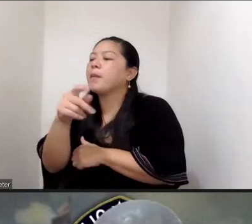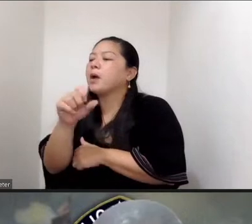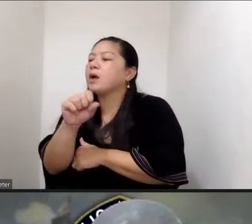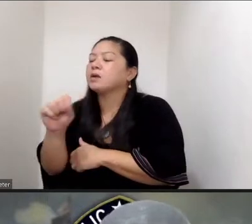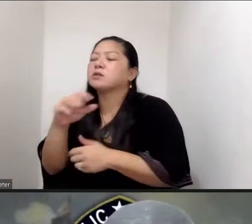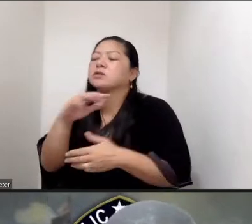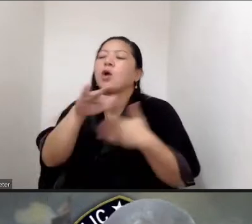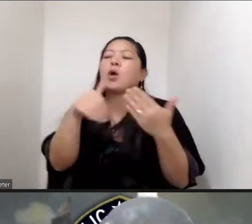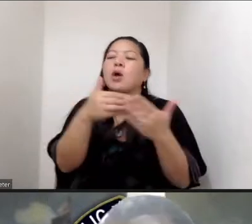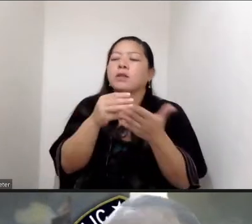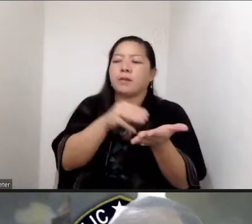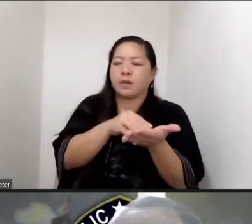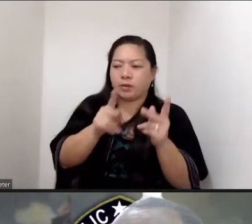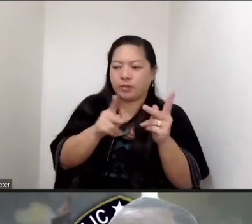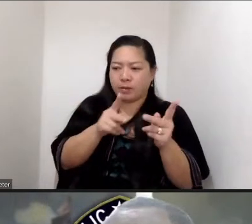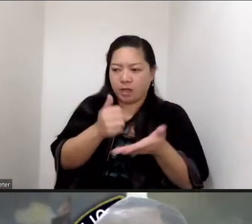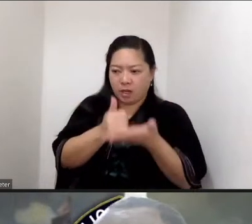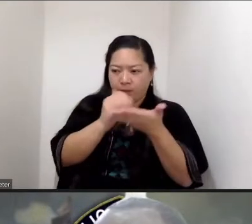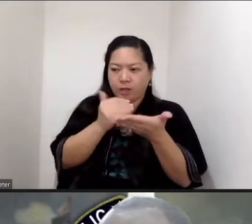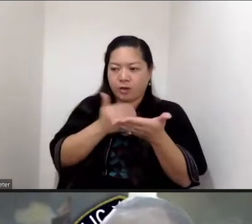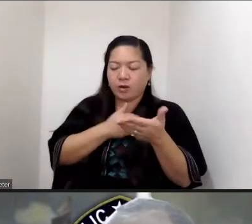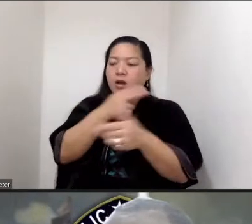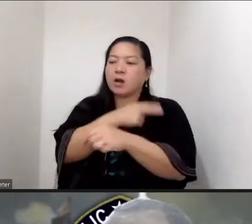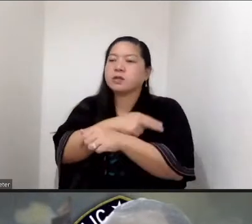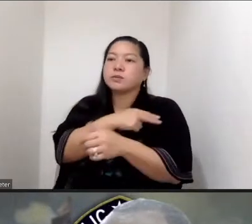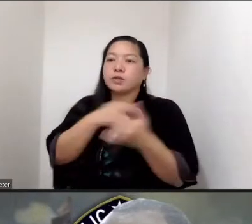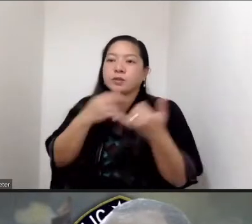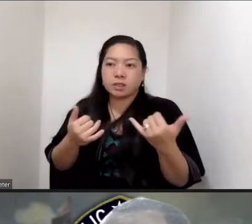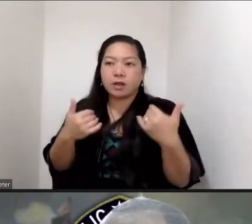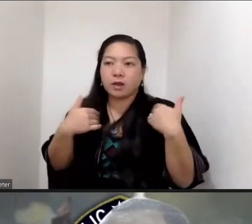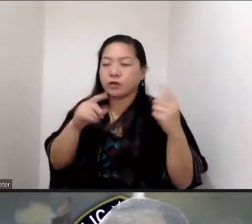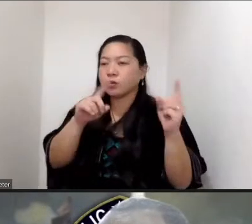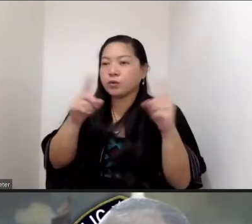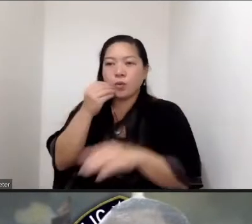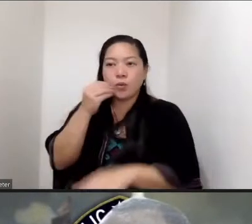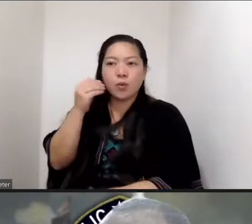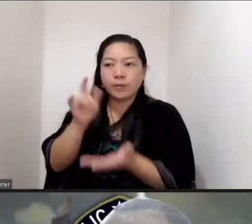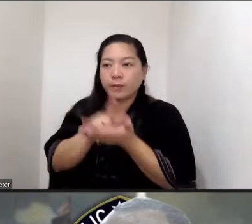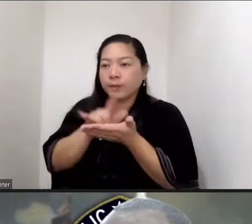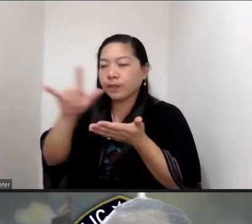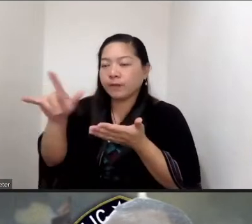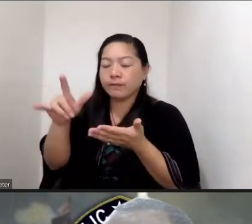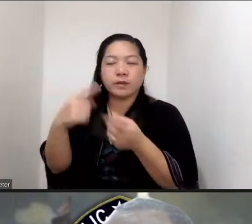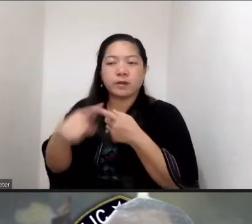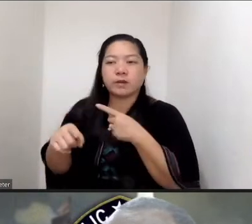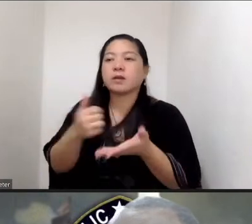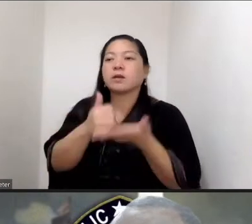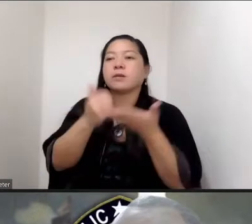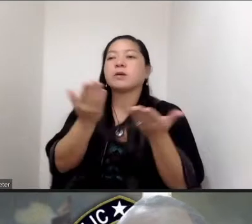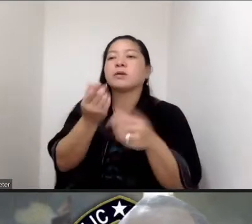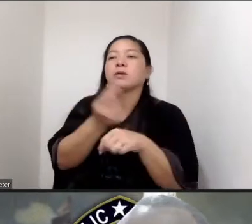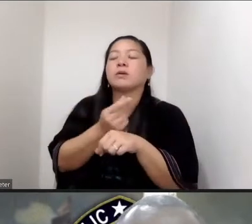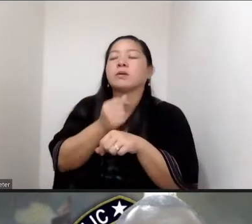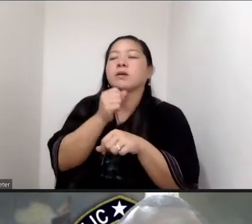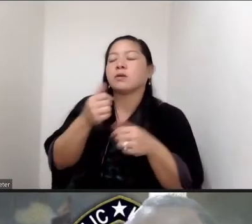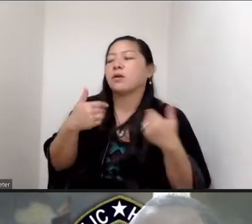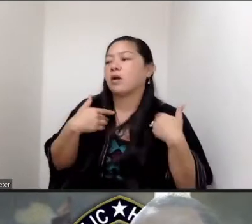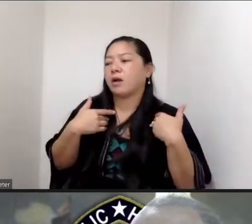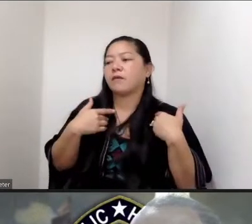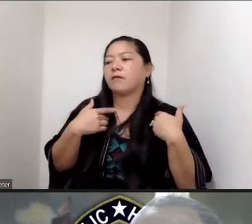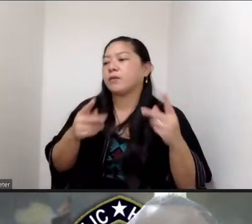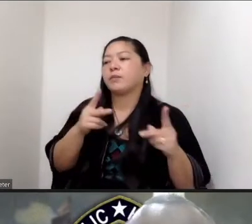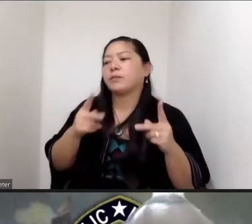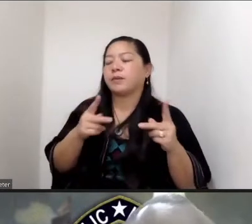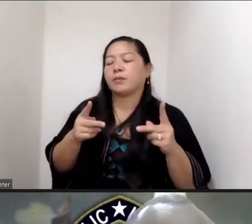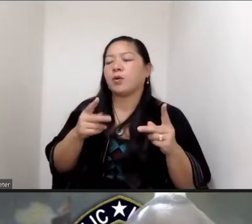medical people that are helping our hospitals have to go home because we don't have the means to pay for